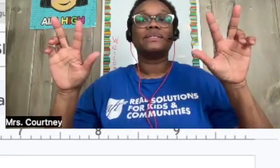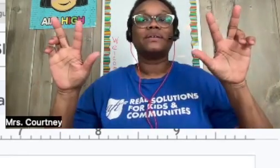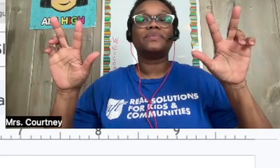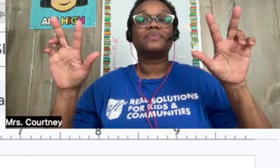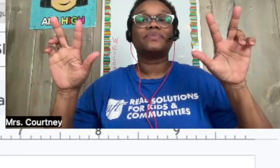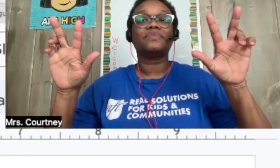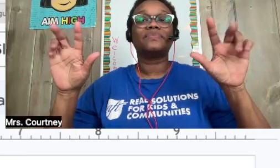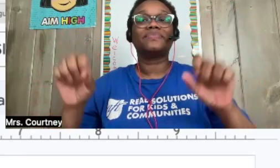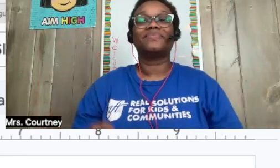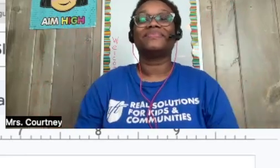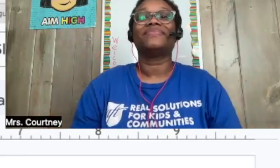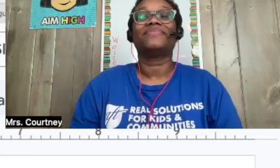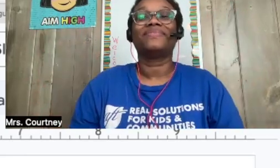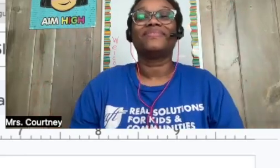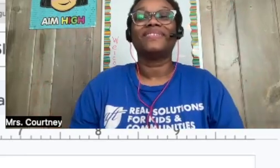Kwanzaa.